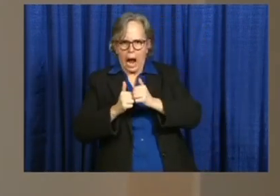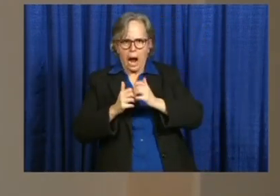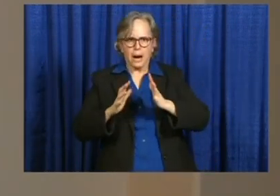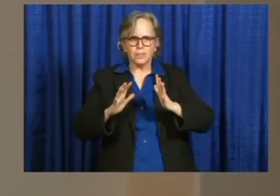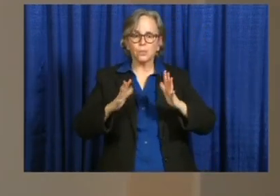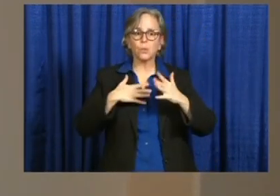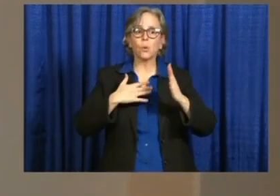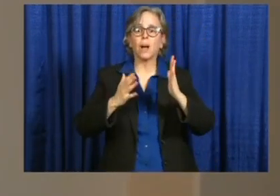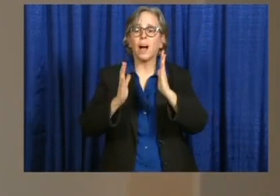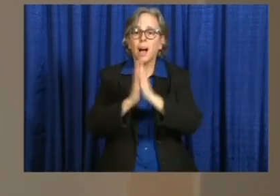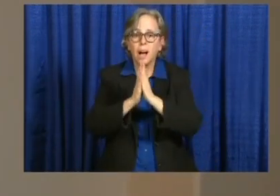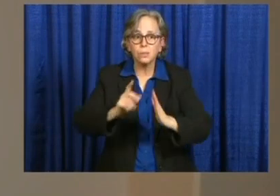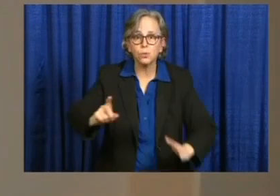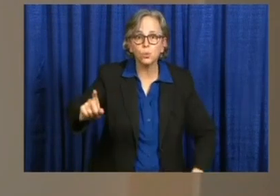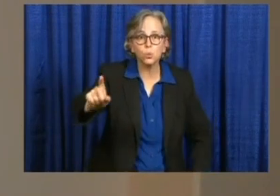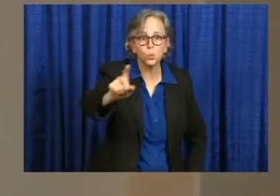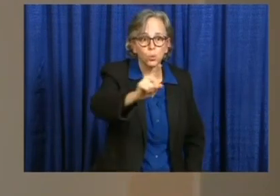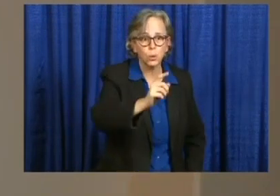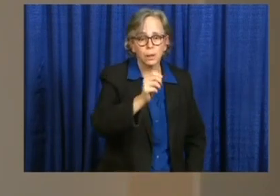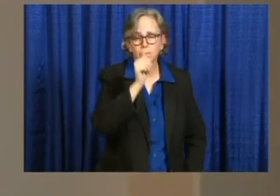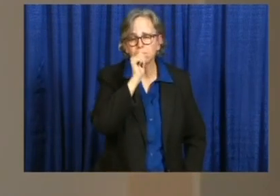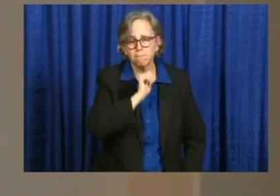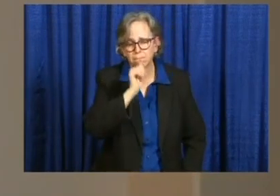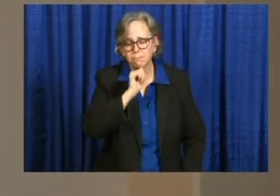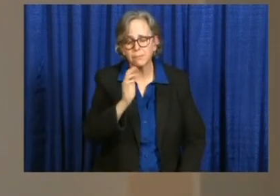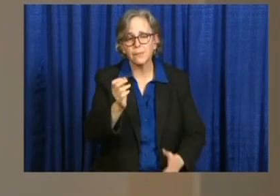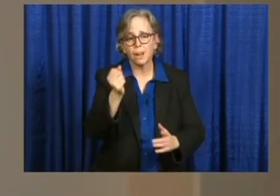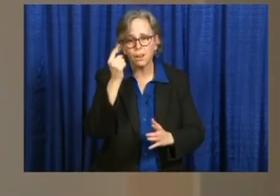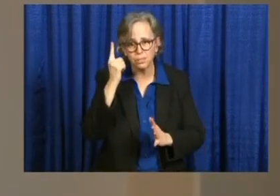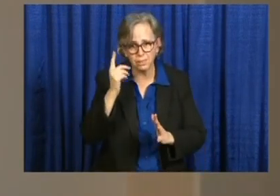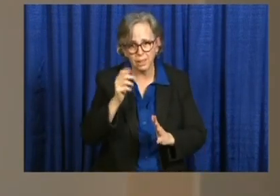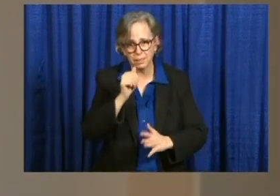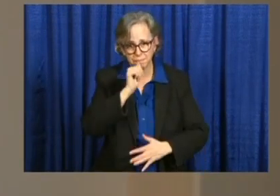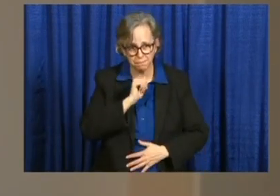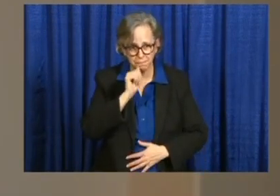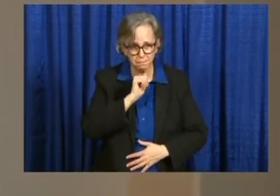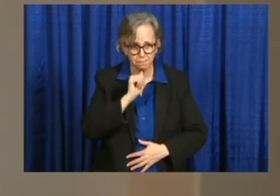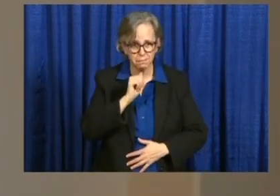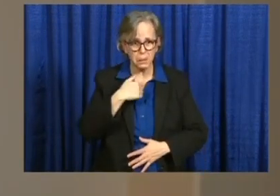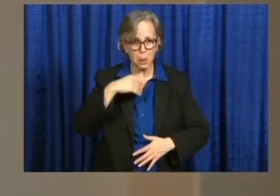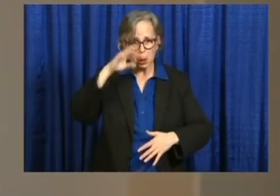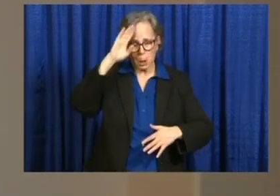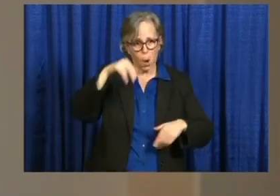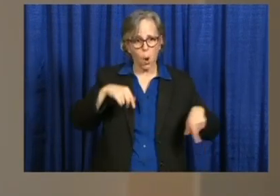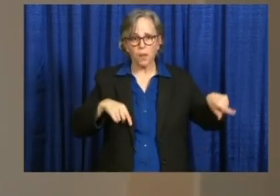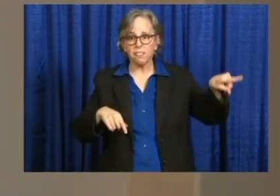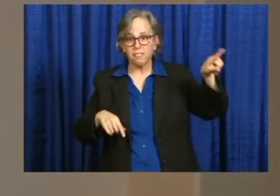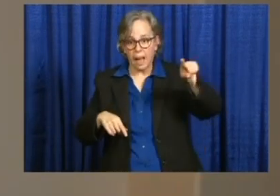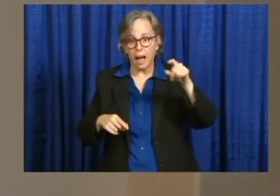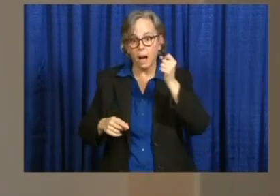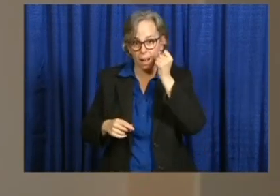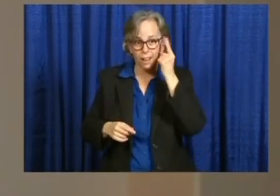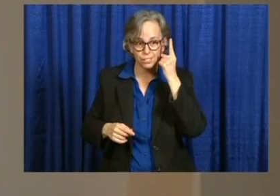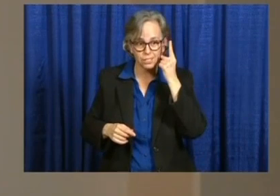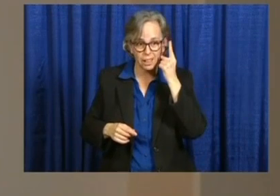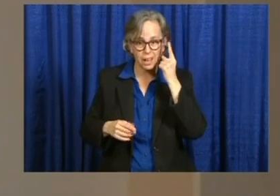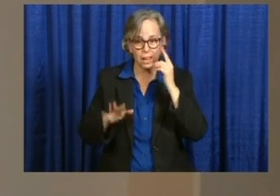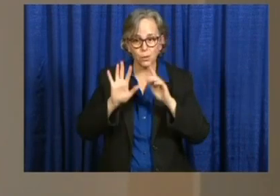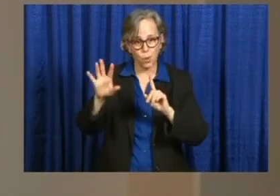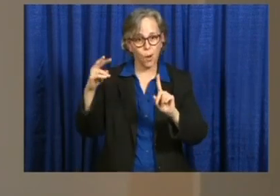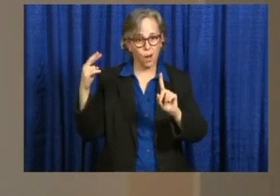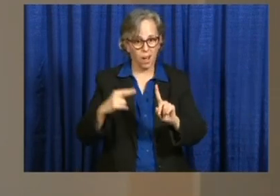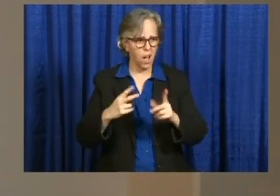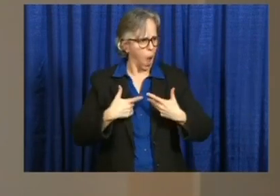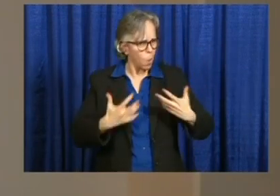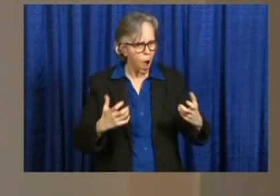and understanding and know that they understand the sense of urgency that's involved here, and they are deploying